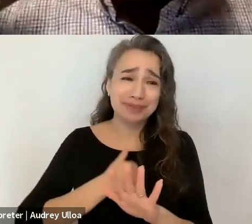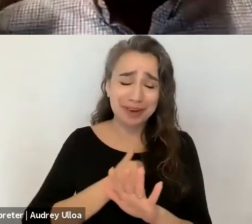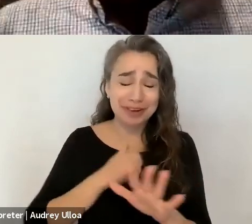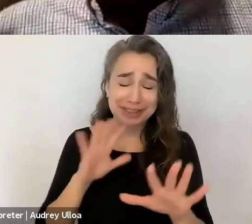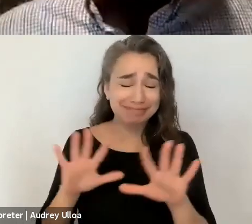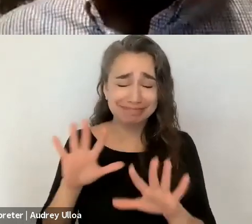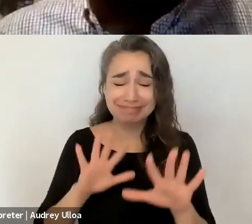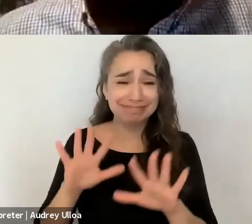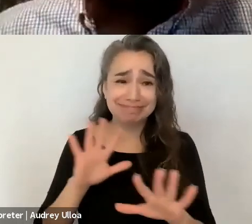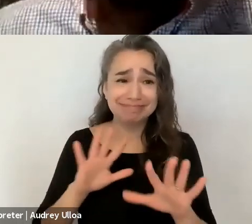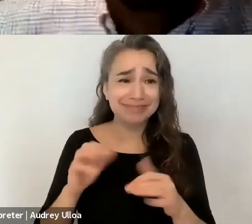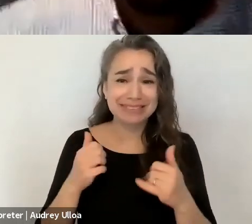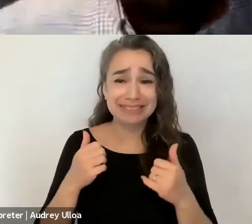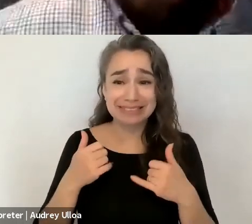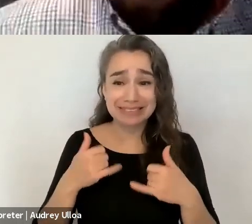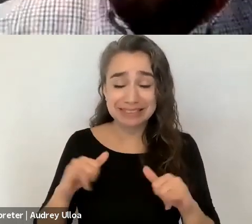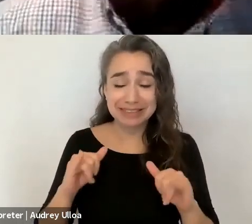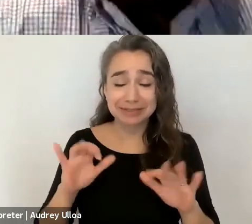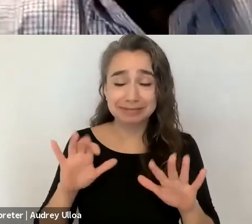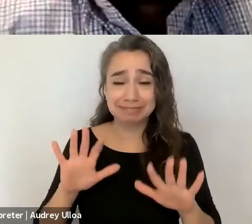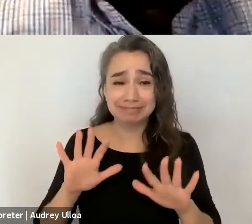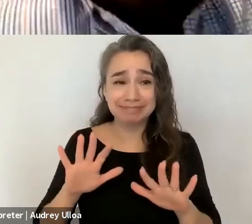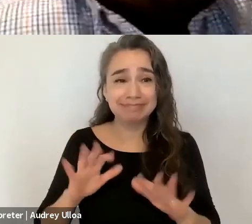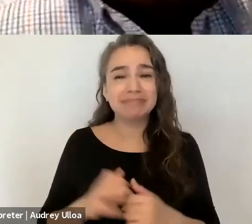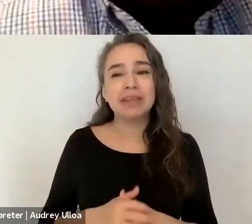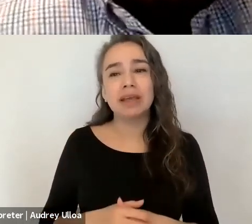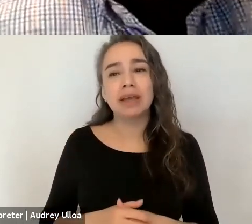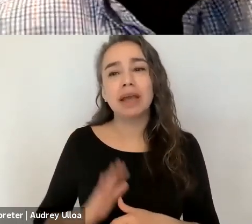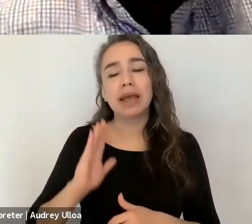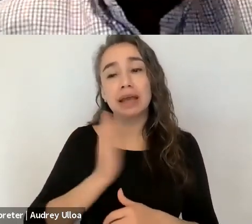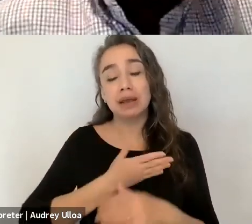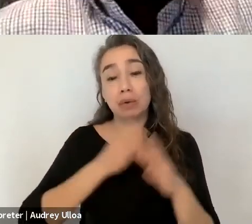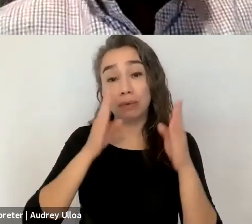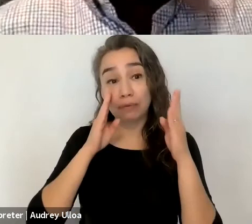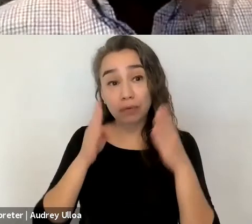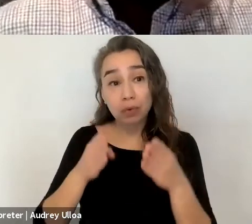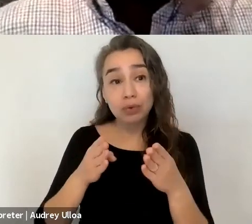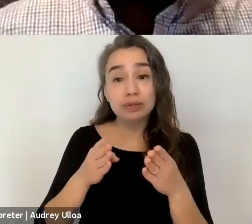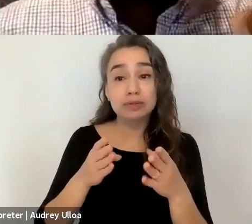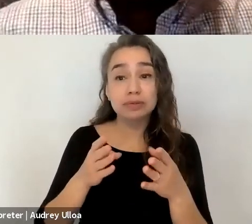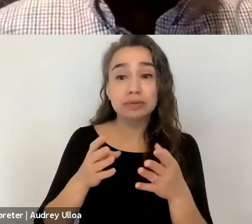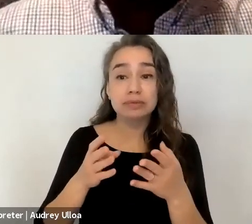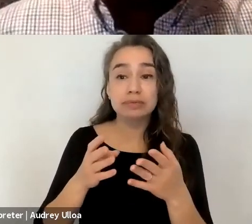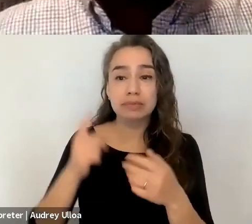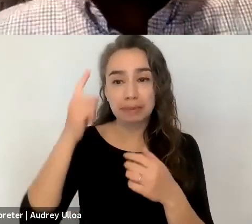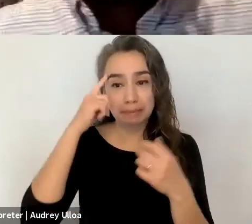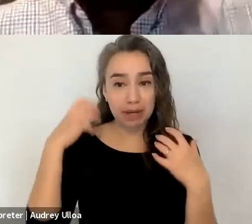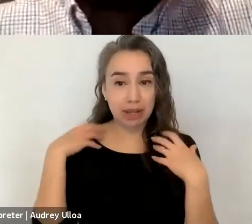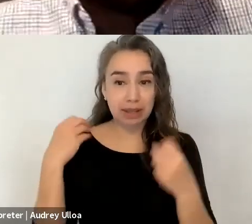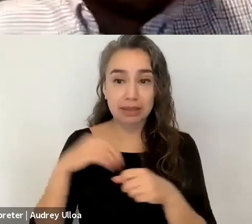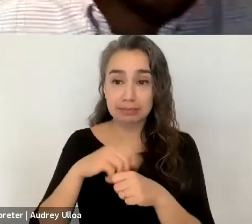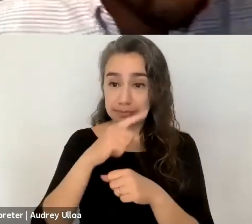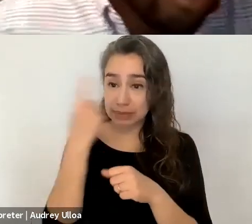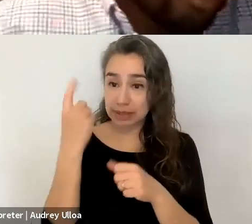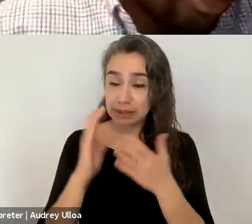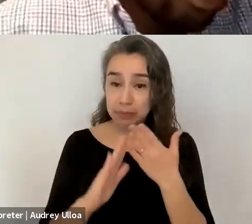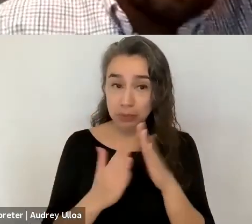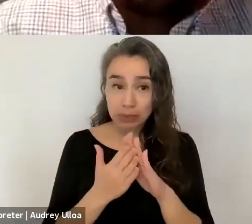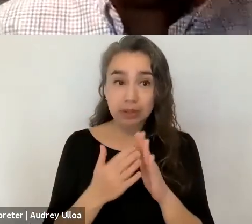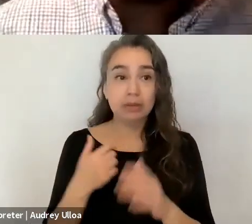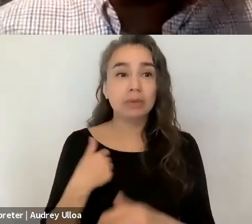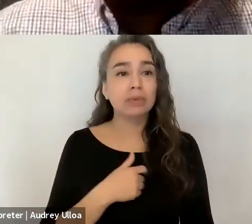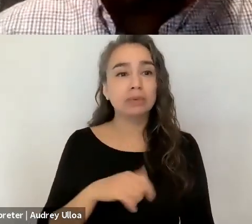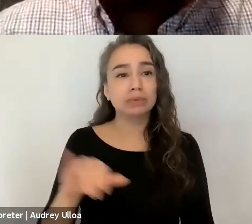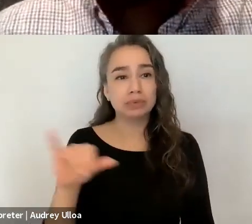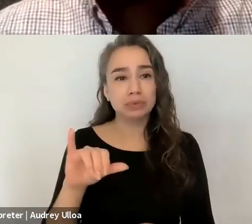getting all over the place. While our focus was mental health in the Black community, we also got